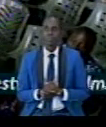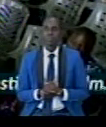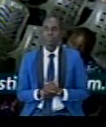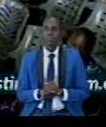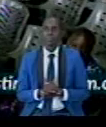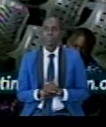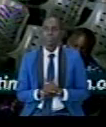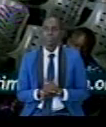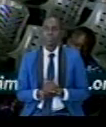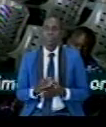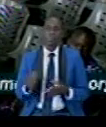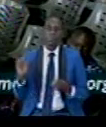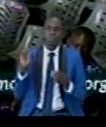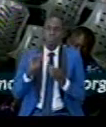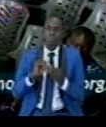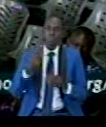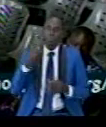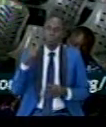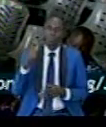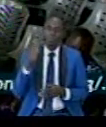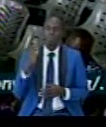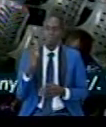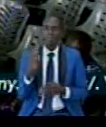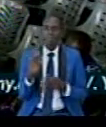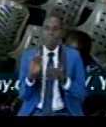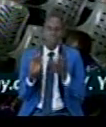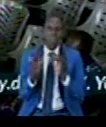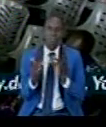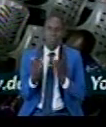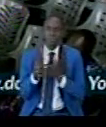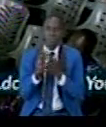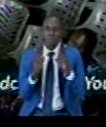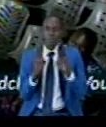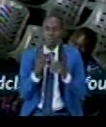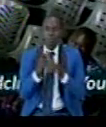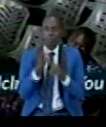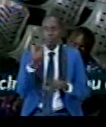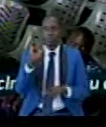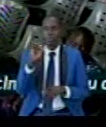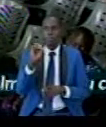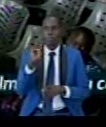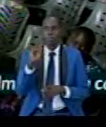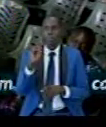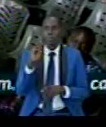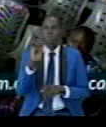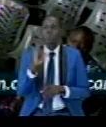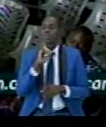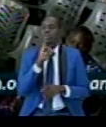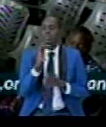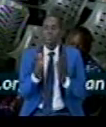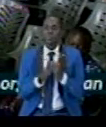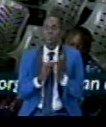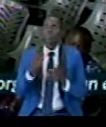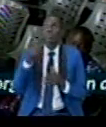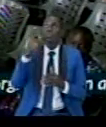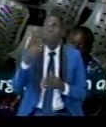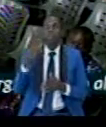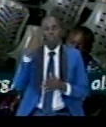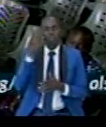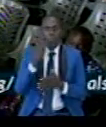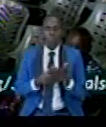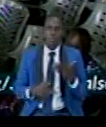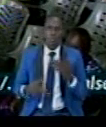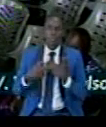More testimonies online. Solomon from YouTube is praising Jesus for restoration, having backslided and gone into